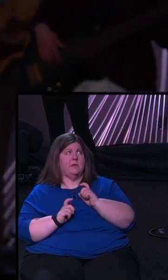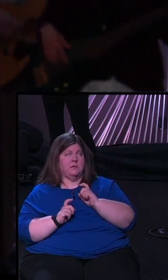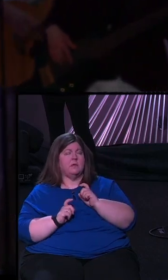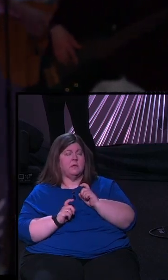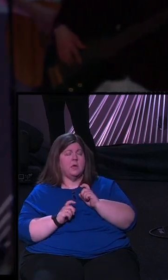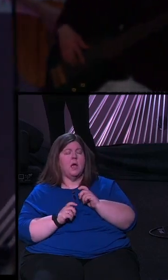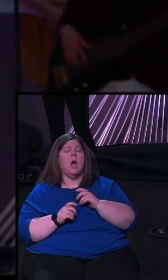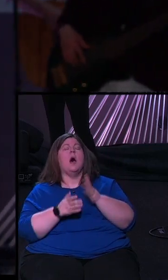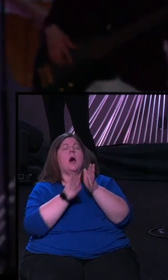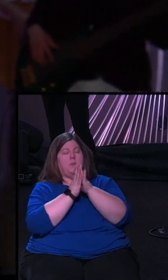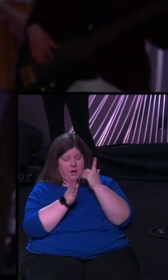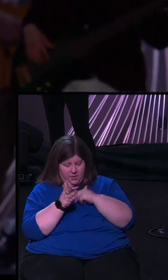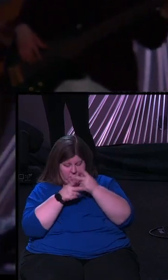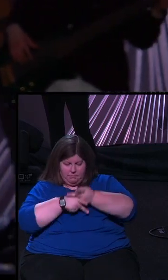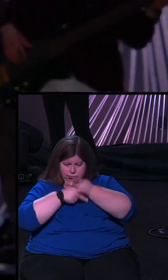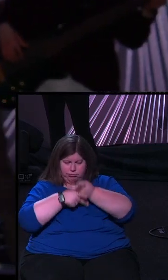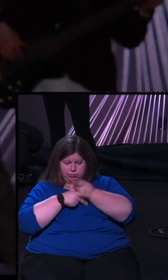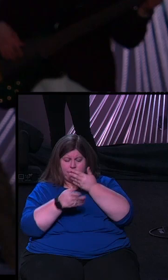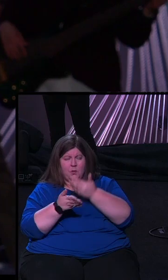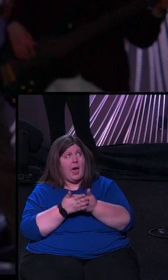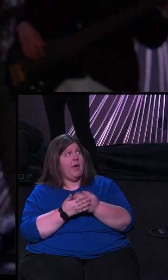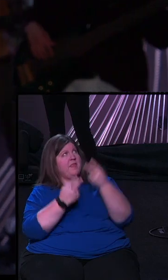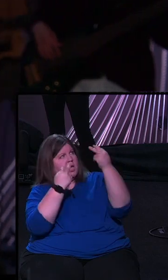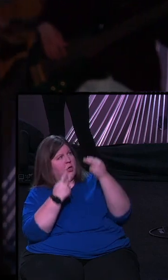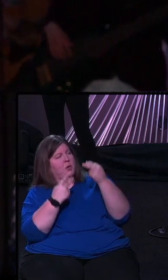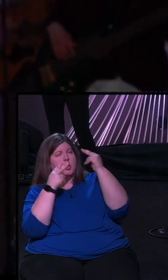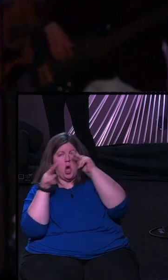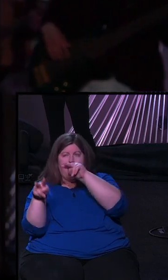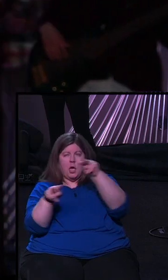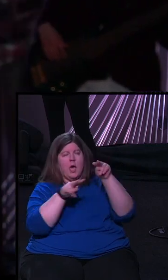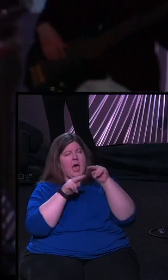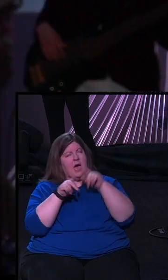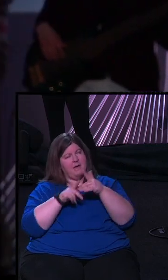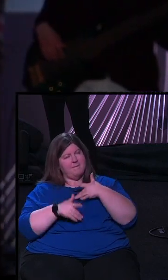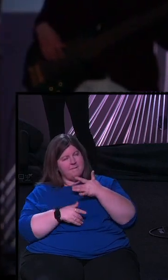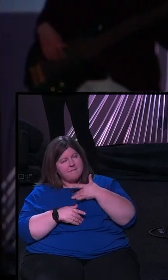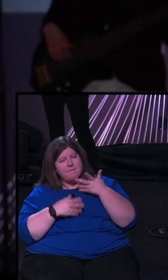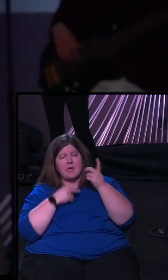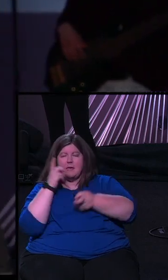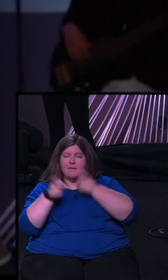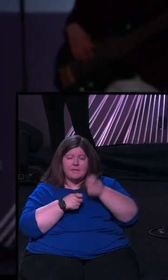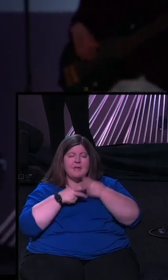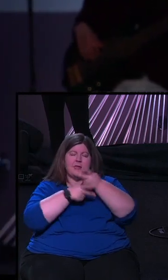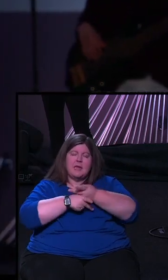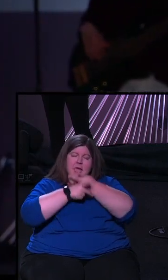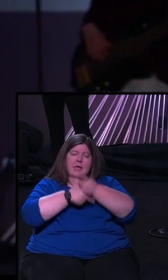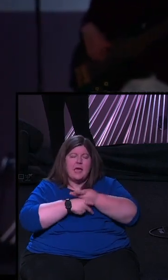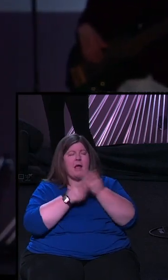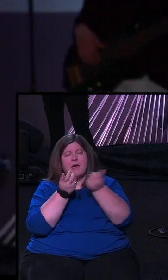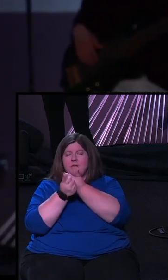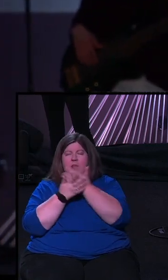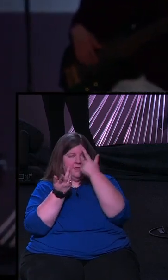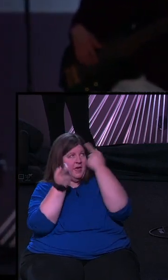steward it well. I pray that you would find us doing and spending and serving and giving and stewarding all that you have given us in alignment with